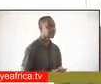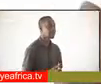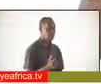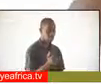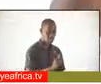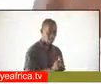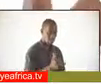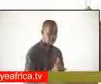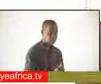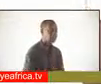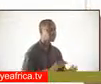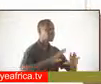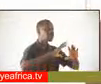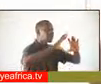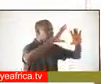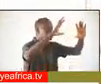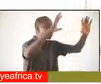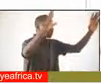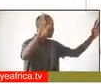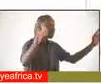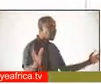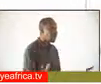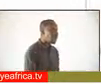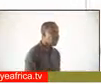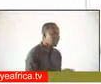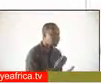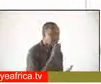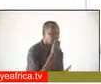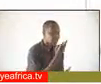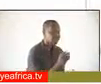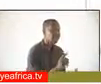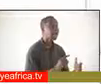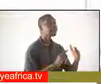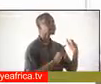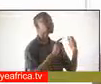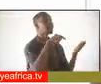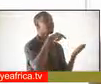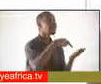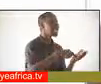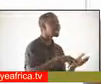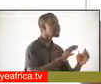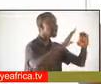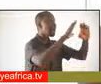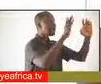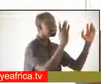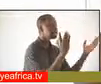which consists of the summary of what you talked about in your main body.